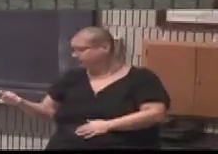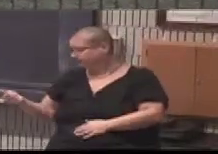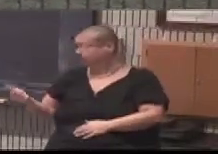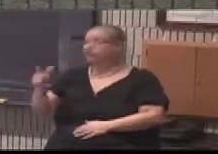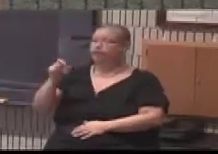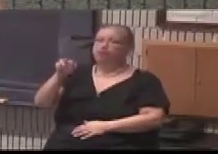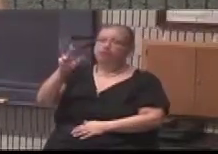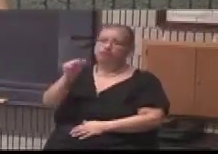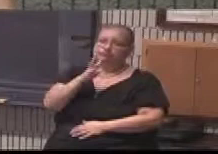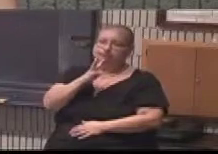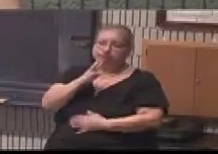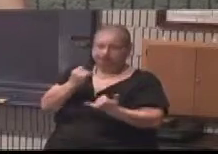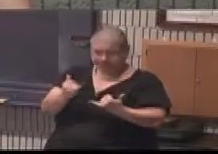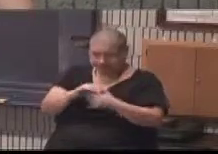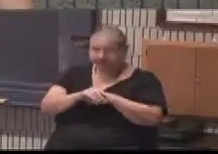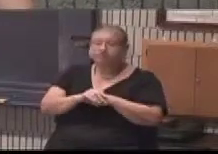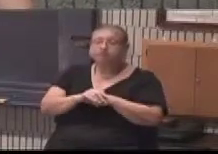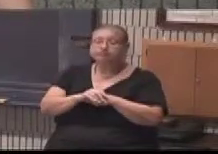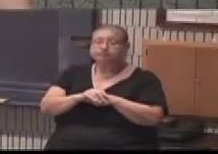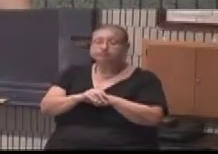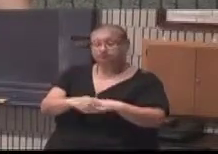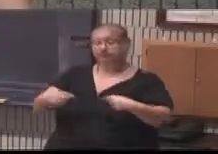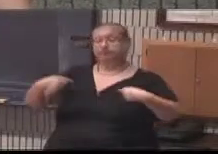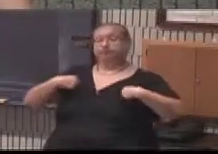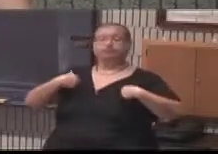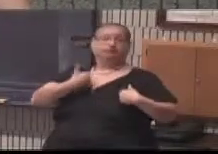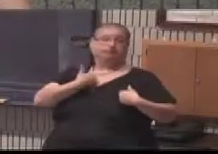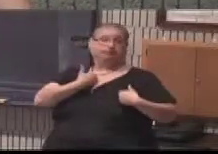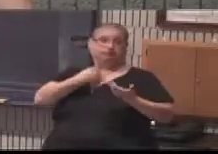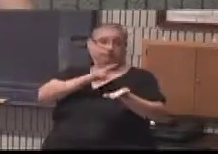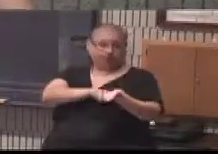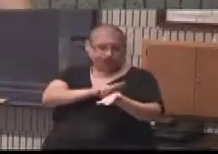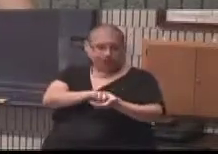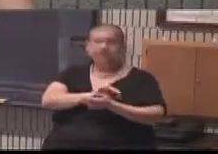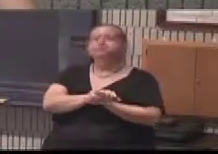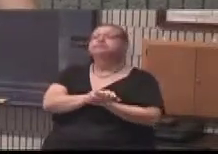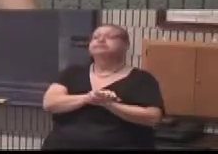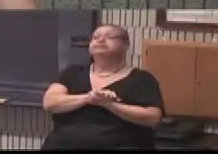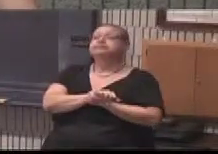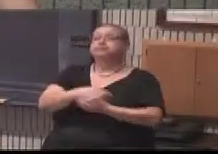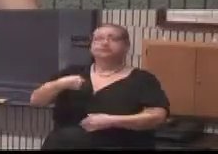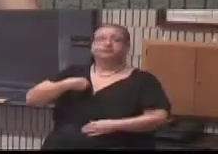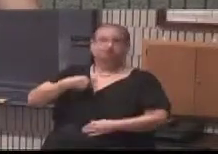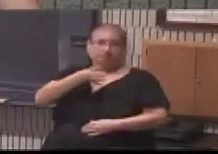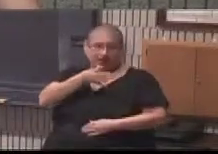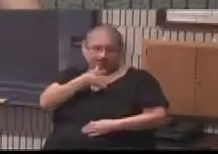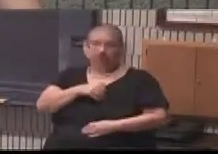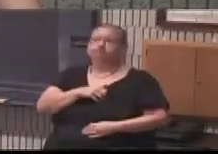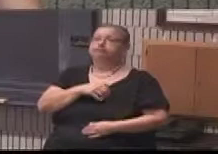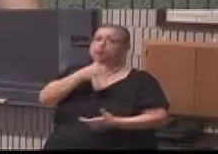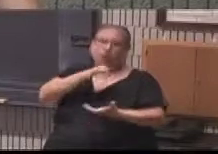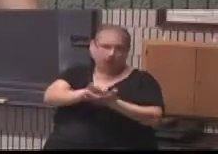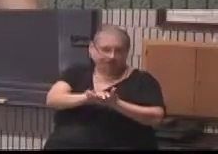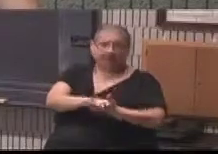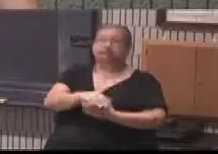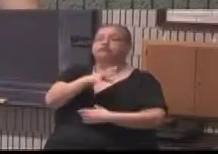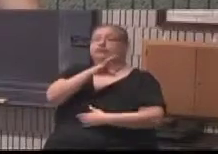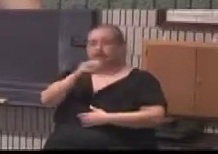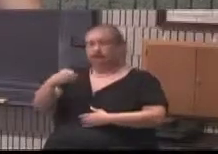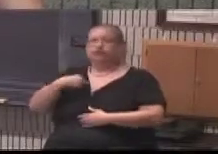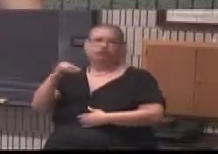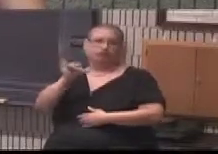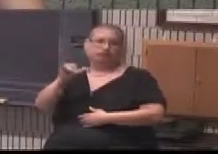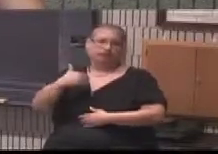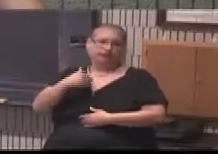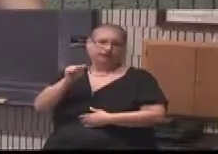Well, thank you. I am a nurse, I am a mom and a wife, and I am a patient with